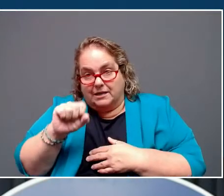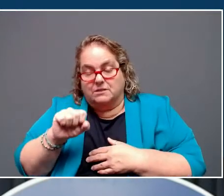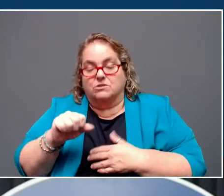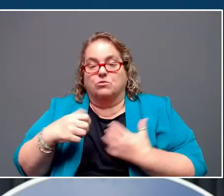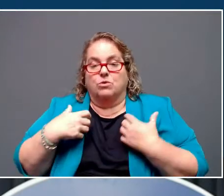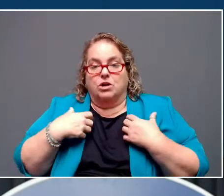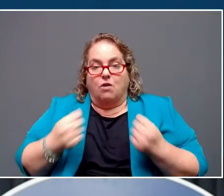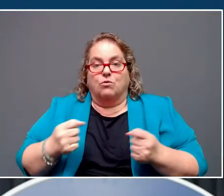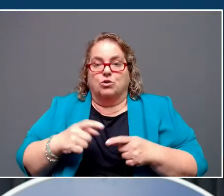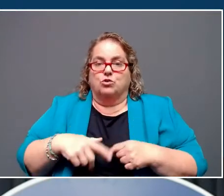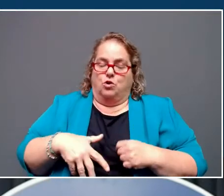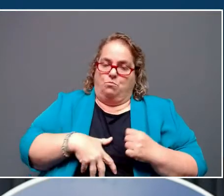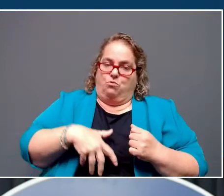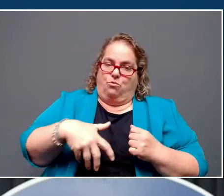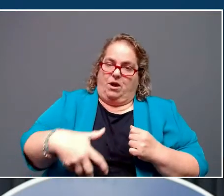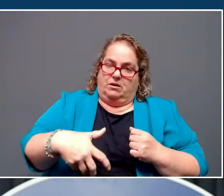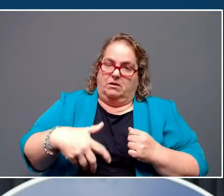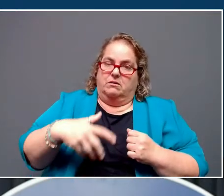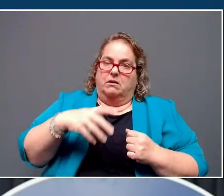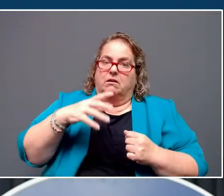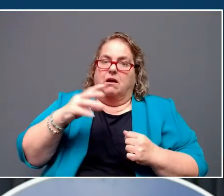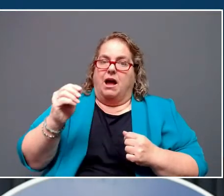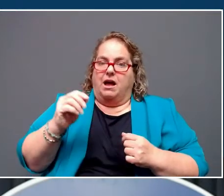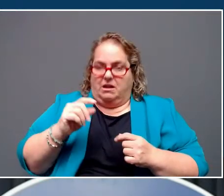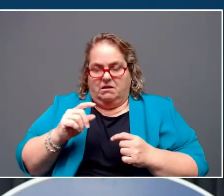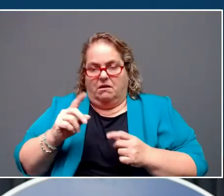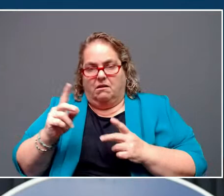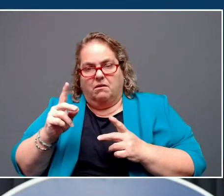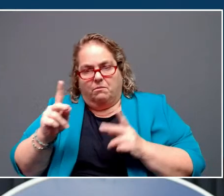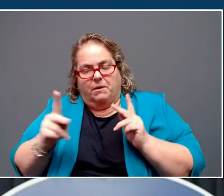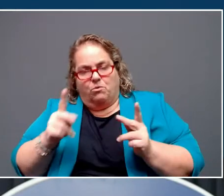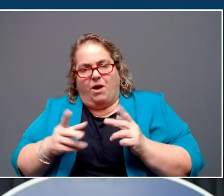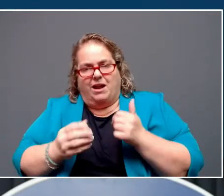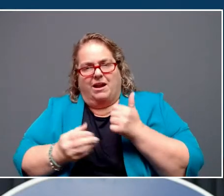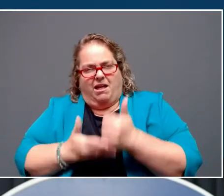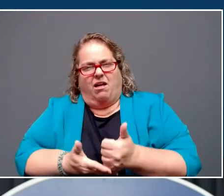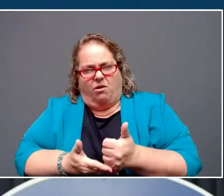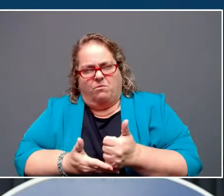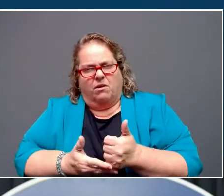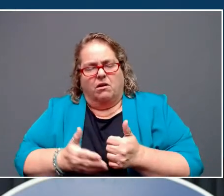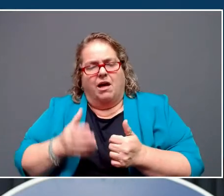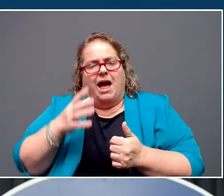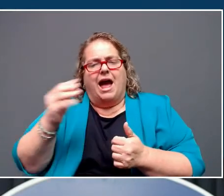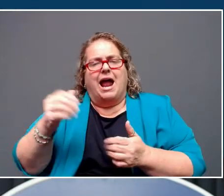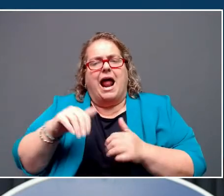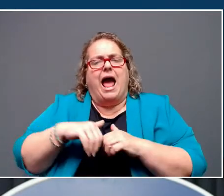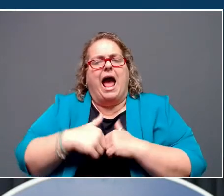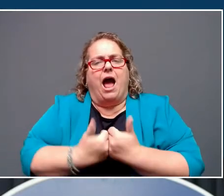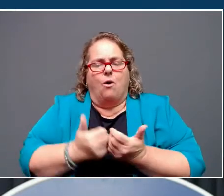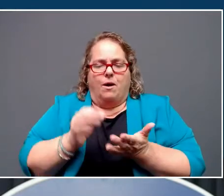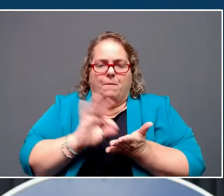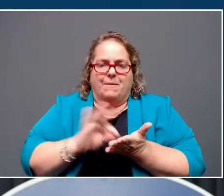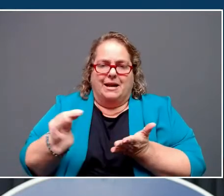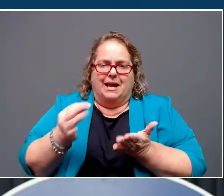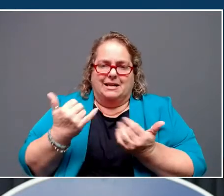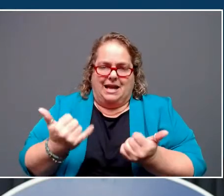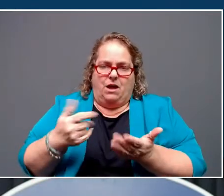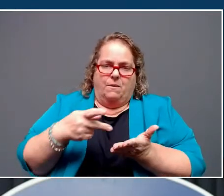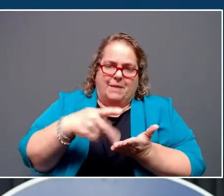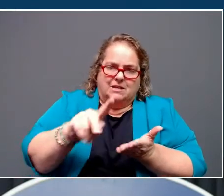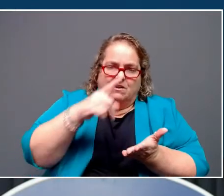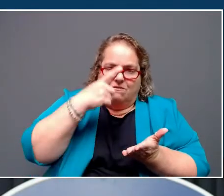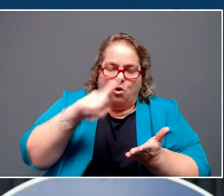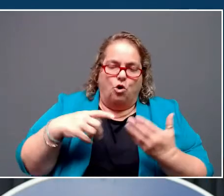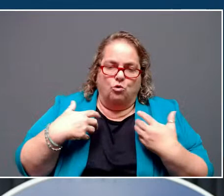and parenting people. On top of that, there's the way that Medicaid now pays for recovery, which